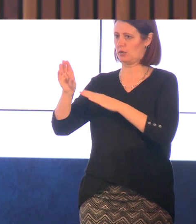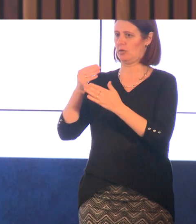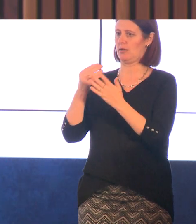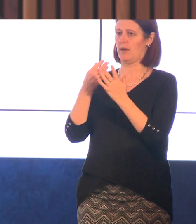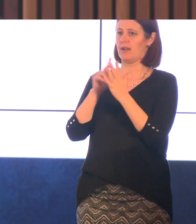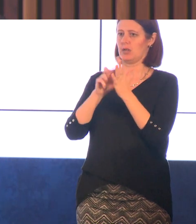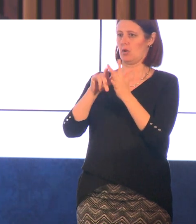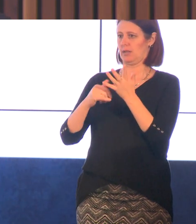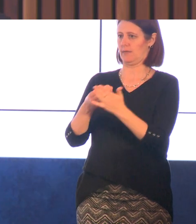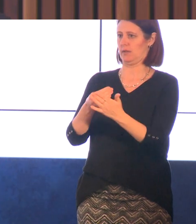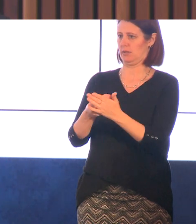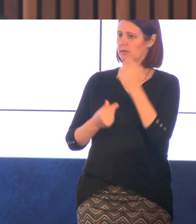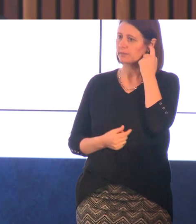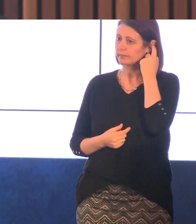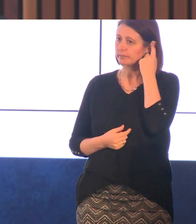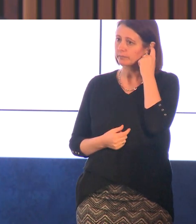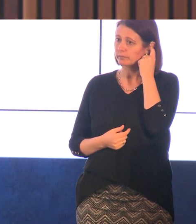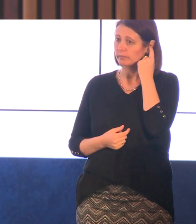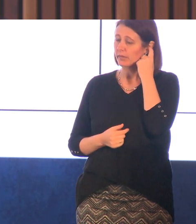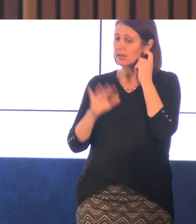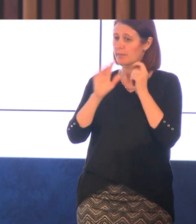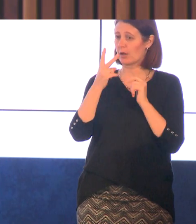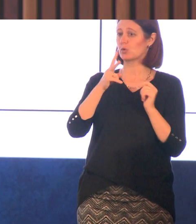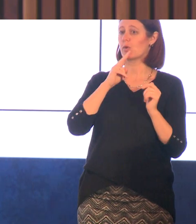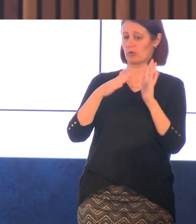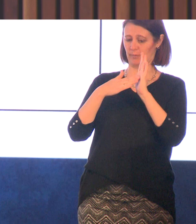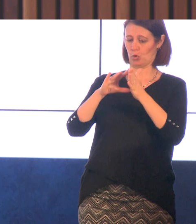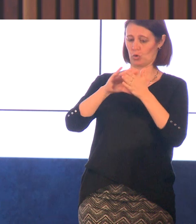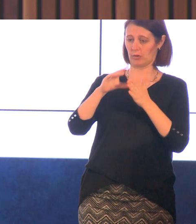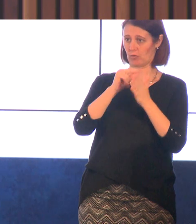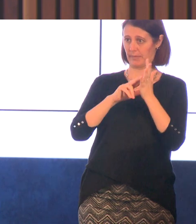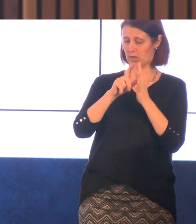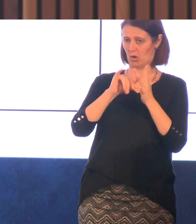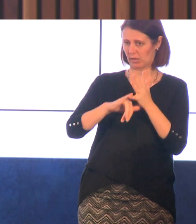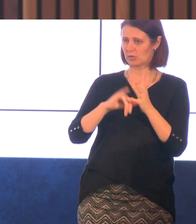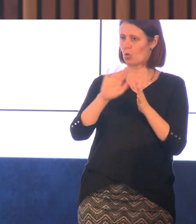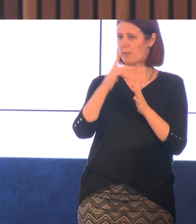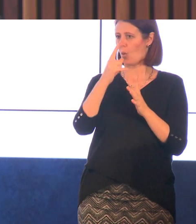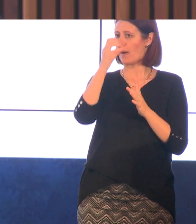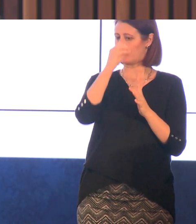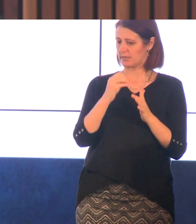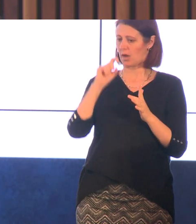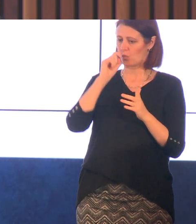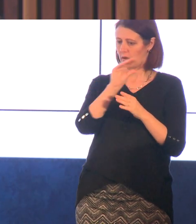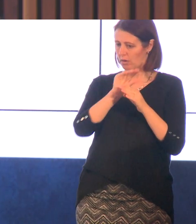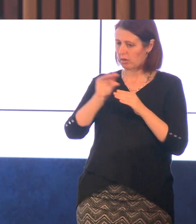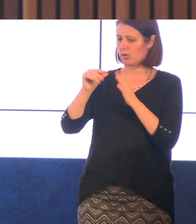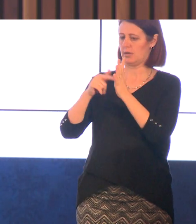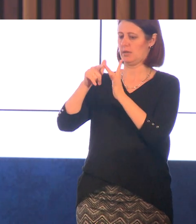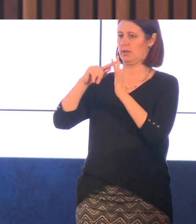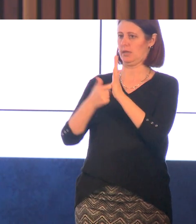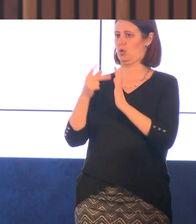resources. To date, about $200 million from the NDIS, or about 1%, goes to Tier